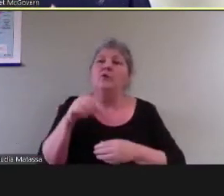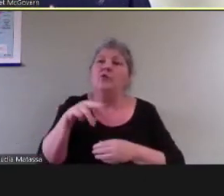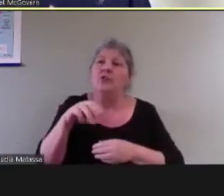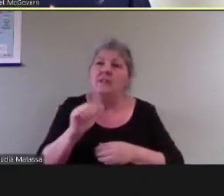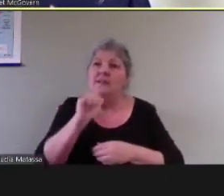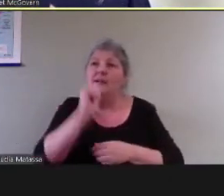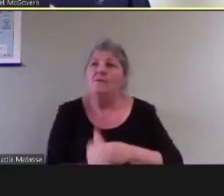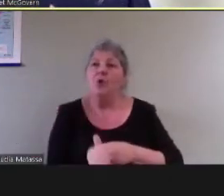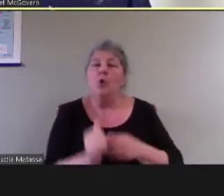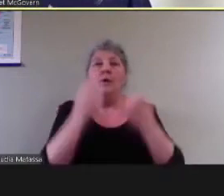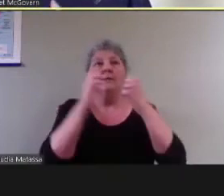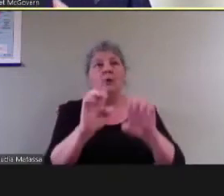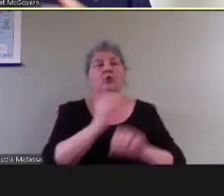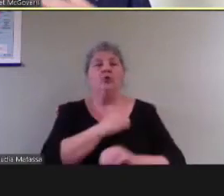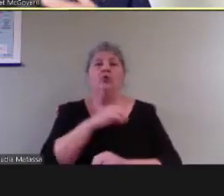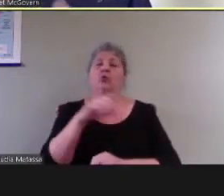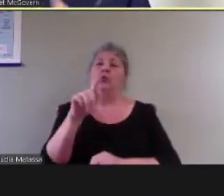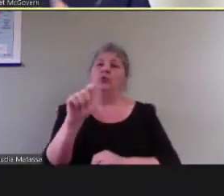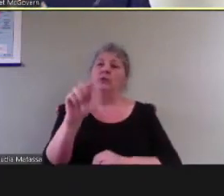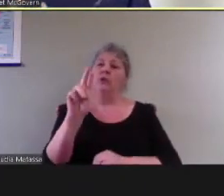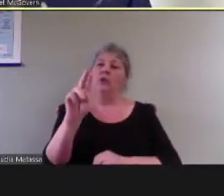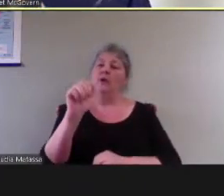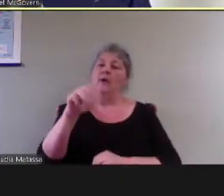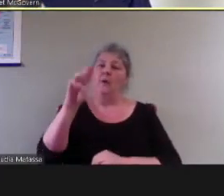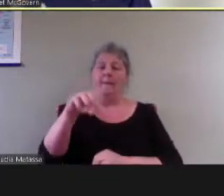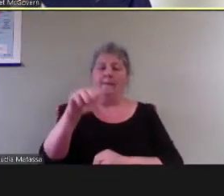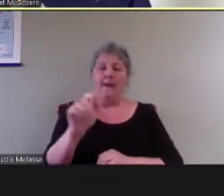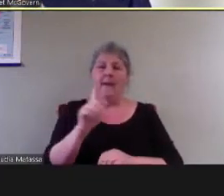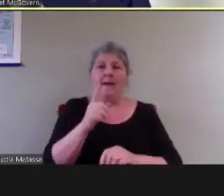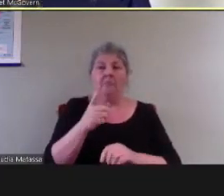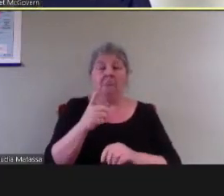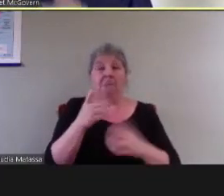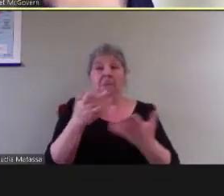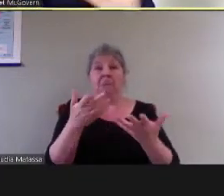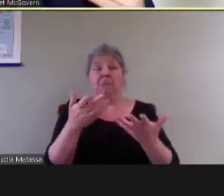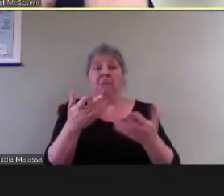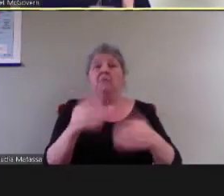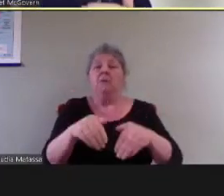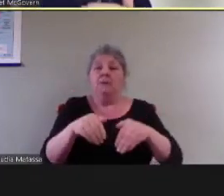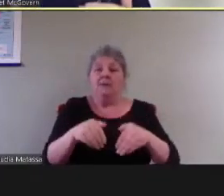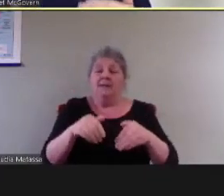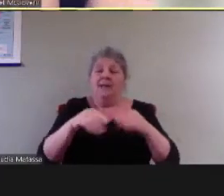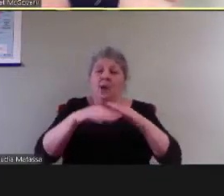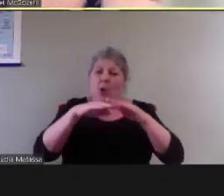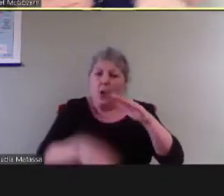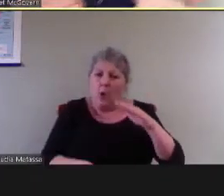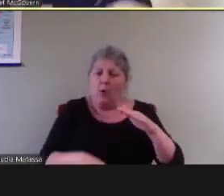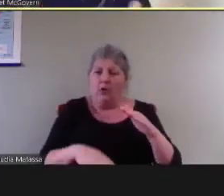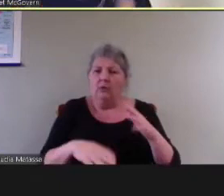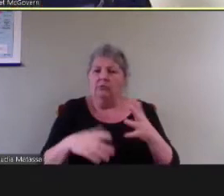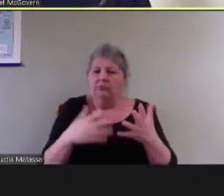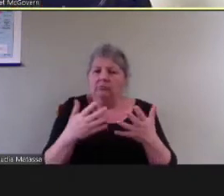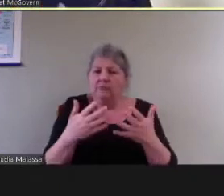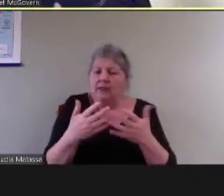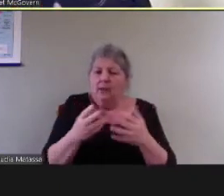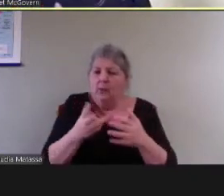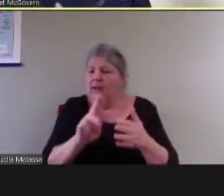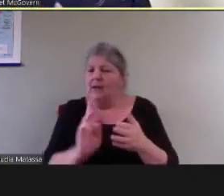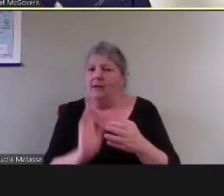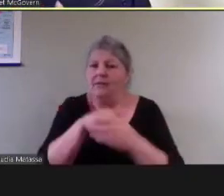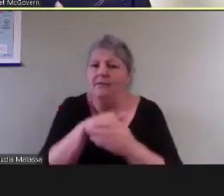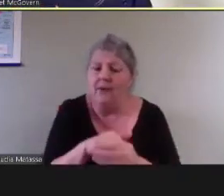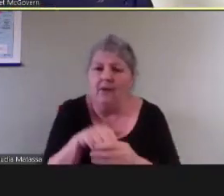have exposure to trauma, the likelihood of them engaging in violent behavior is actually much lower than people who do not have that